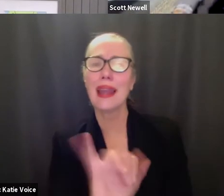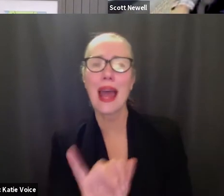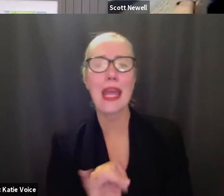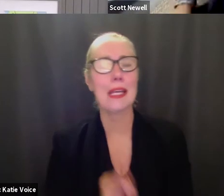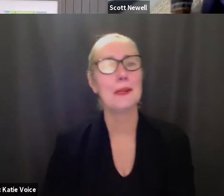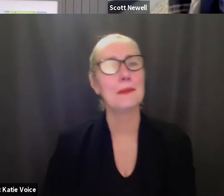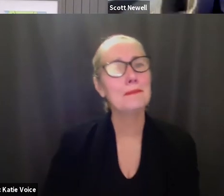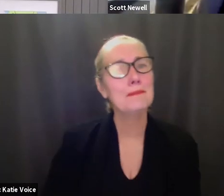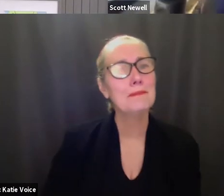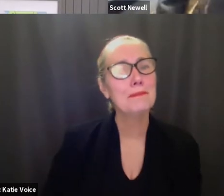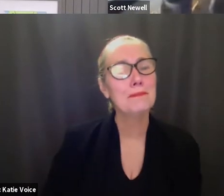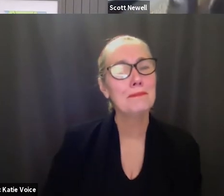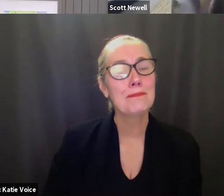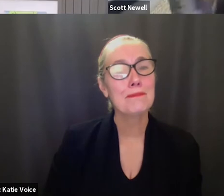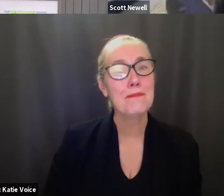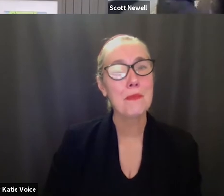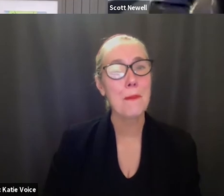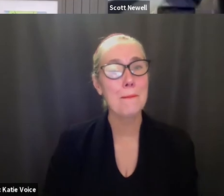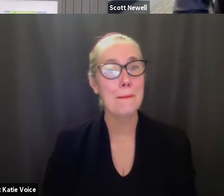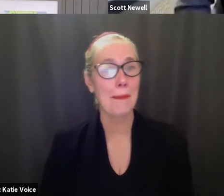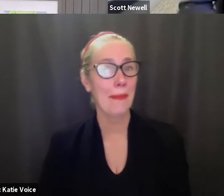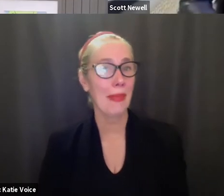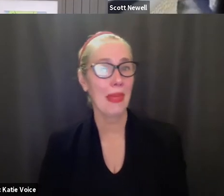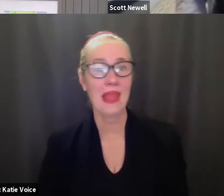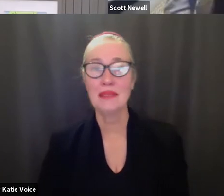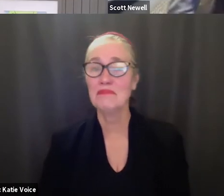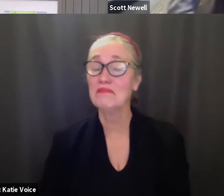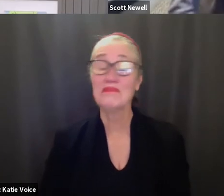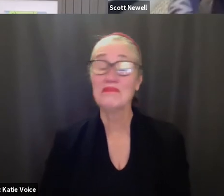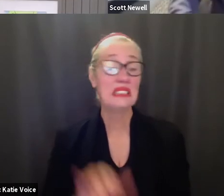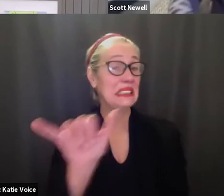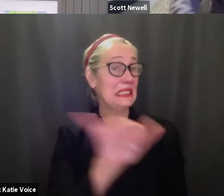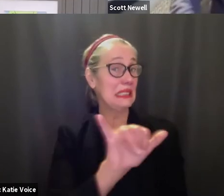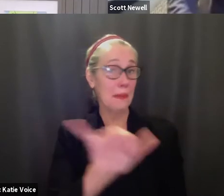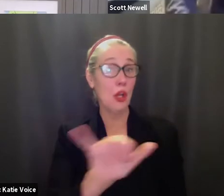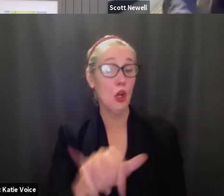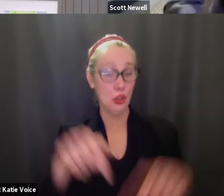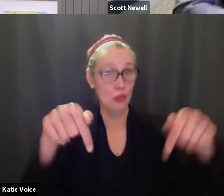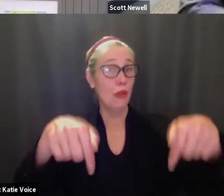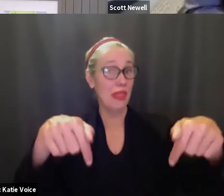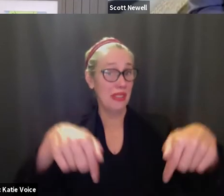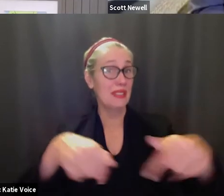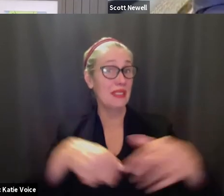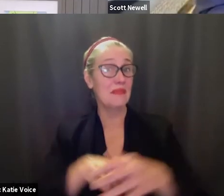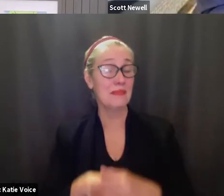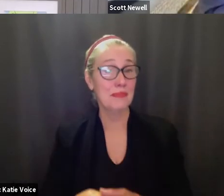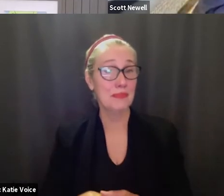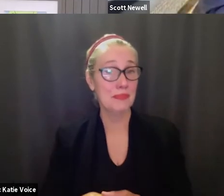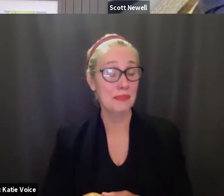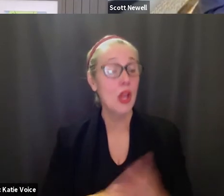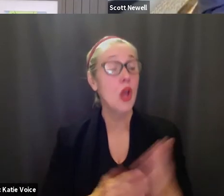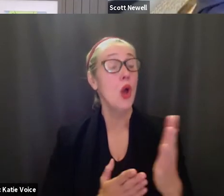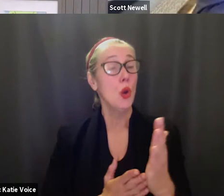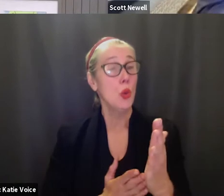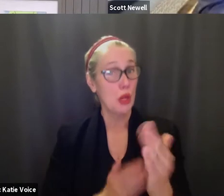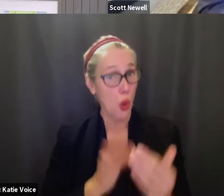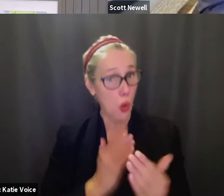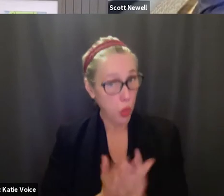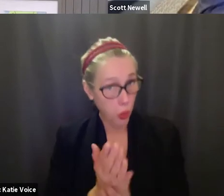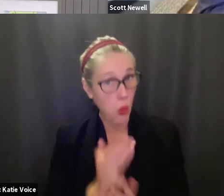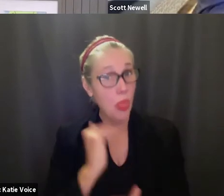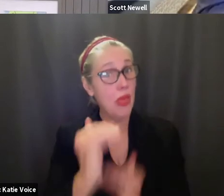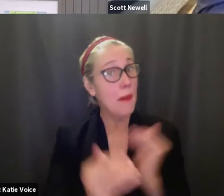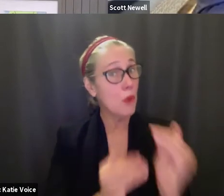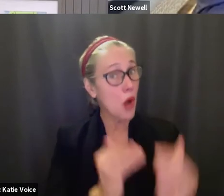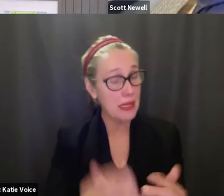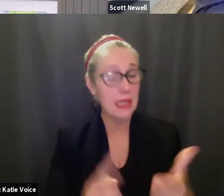so um not that dissimilar to to this right now we would go through the process uh